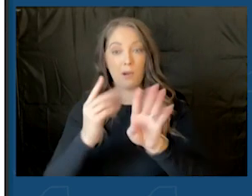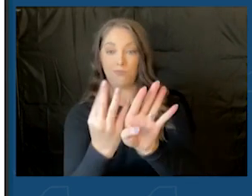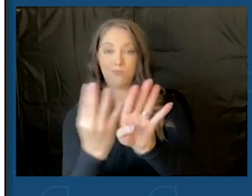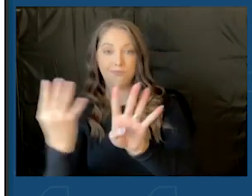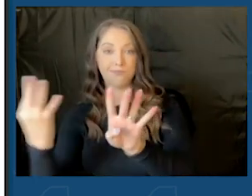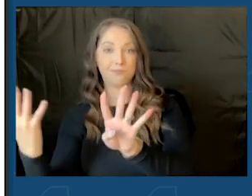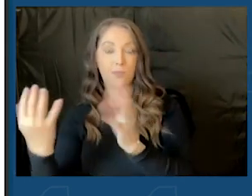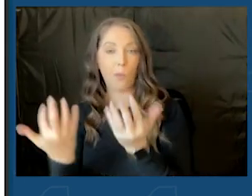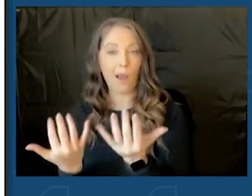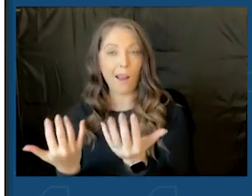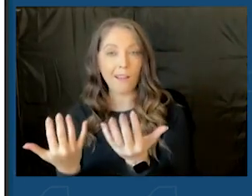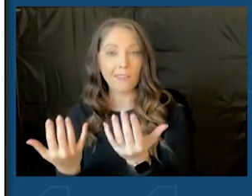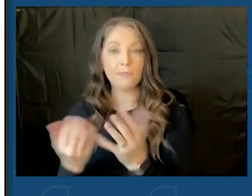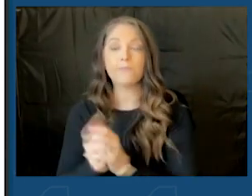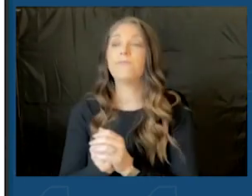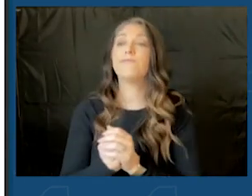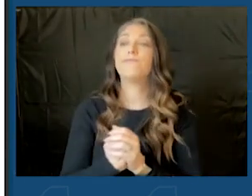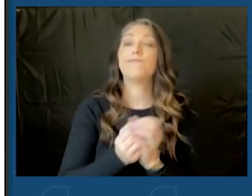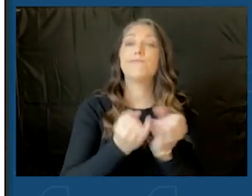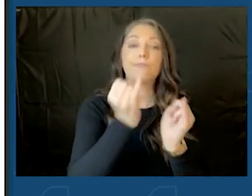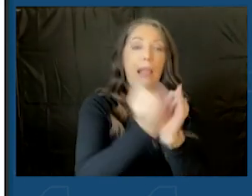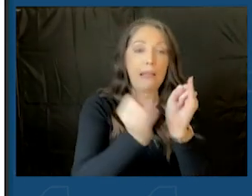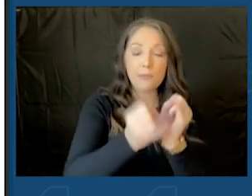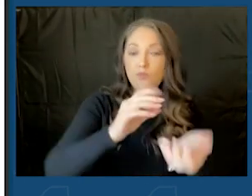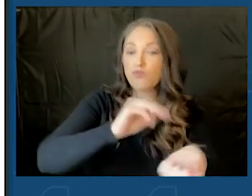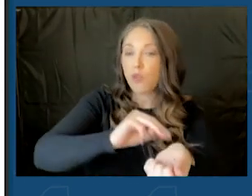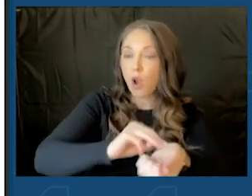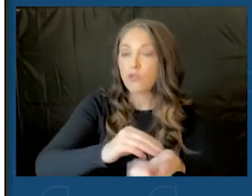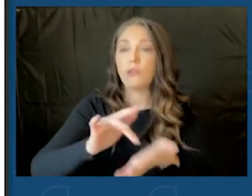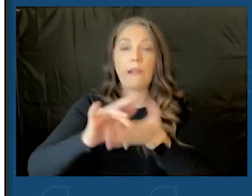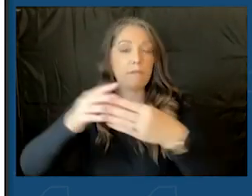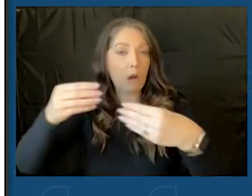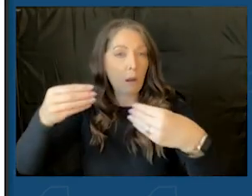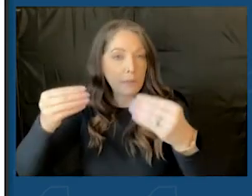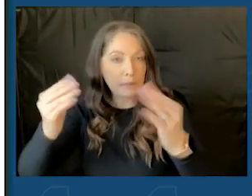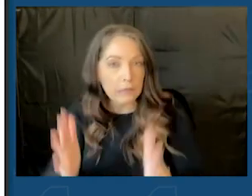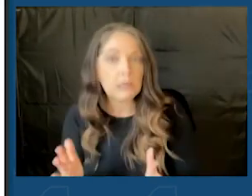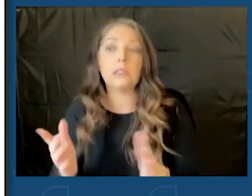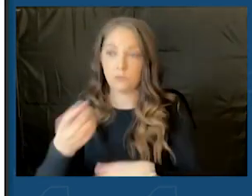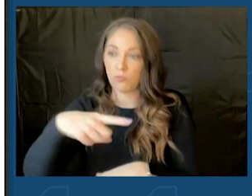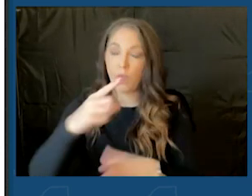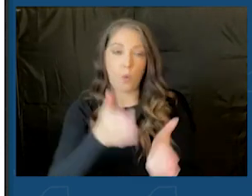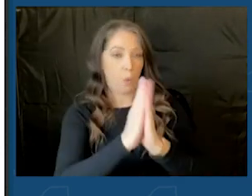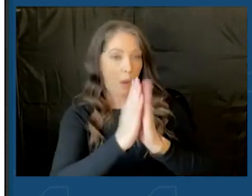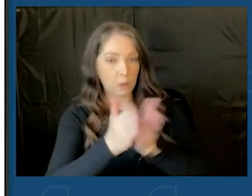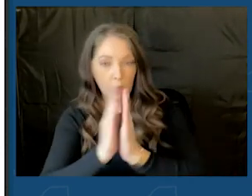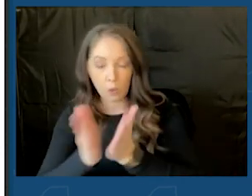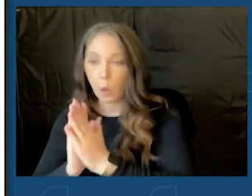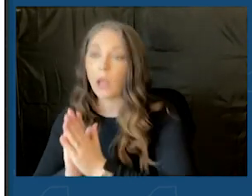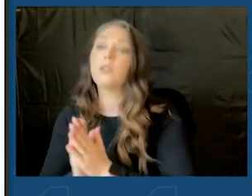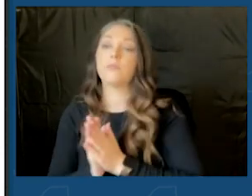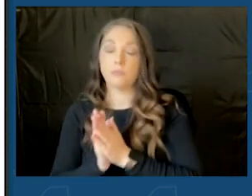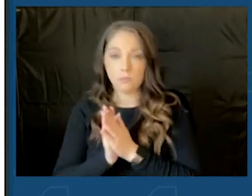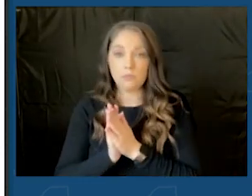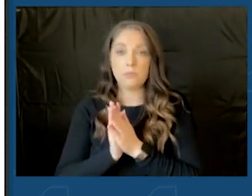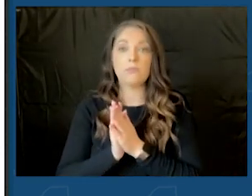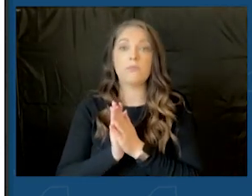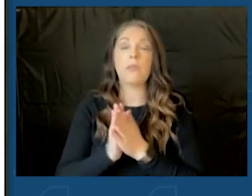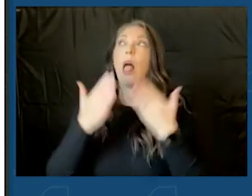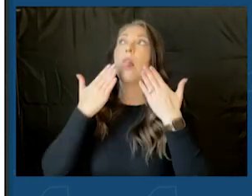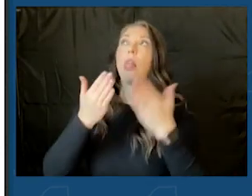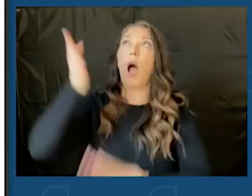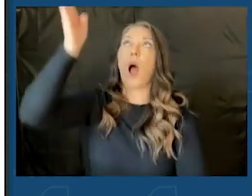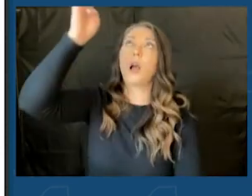Individual doctors, individual pharmacists have been requesting their supply. Thank God there's no shortage. That was